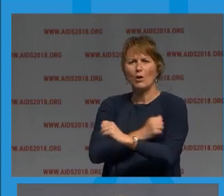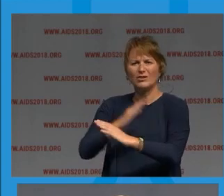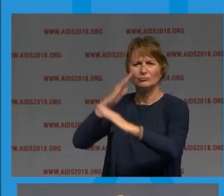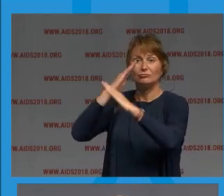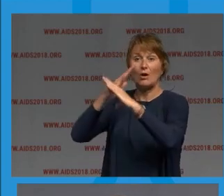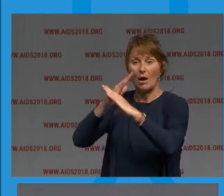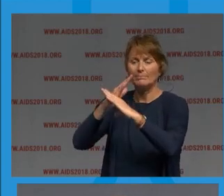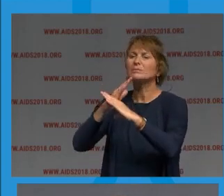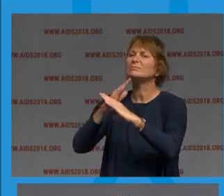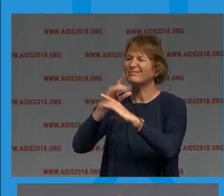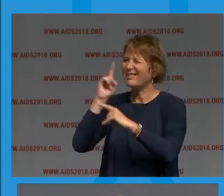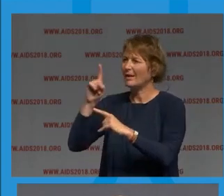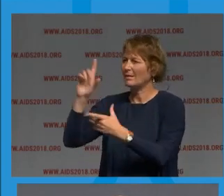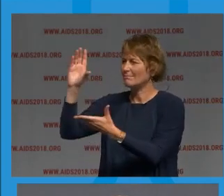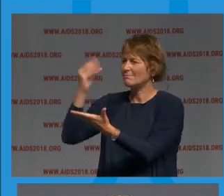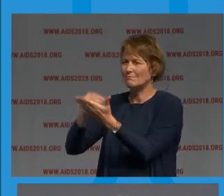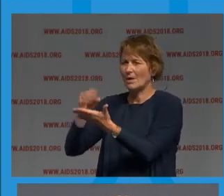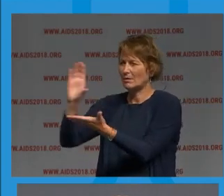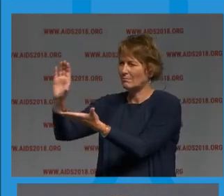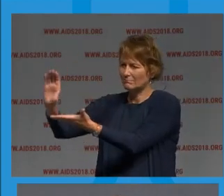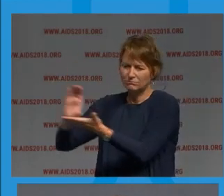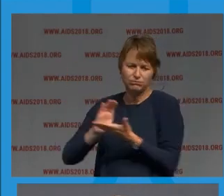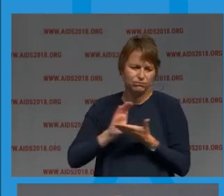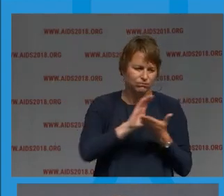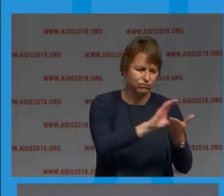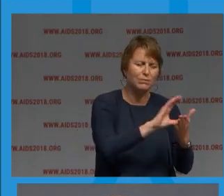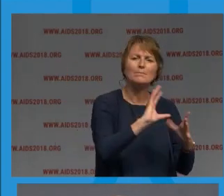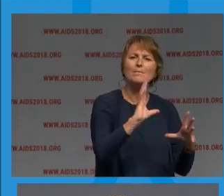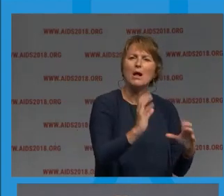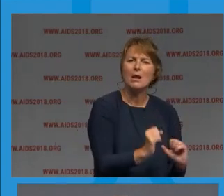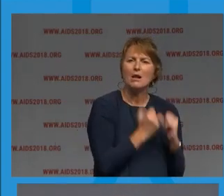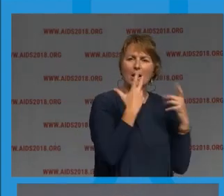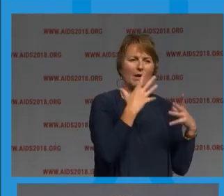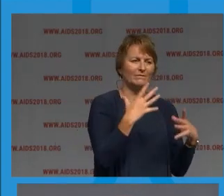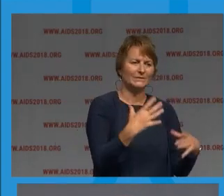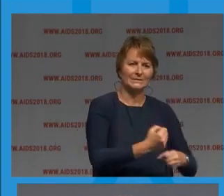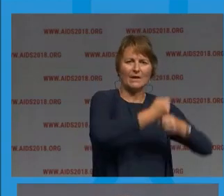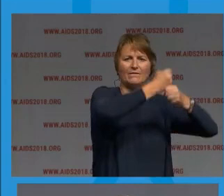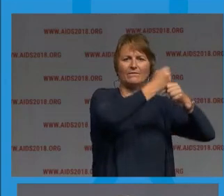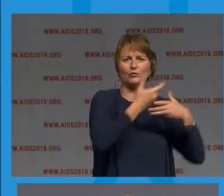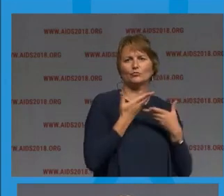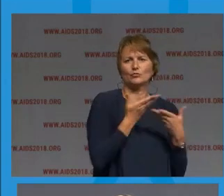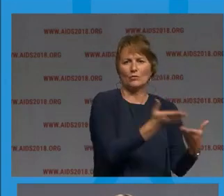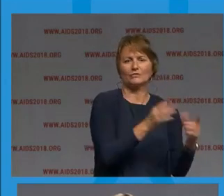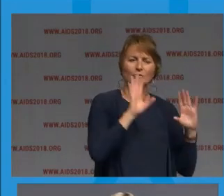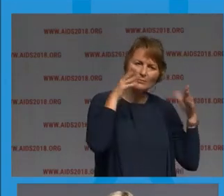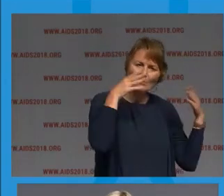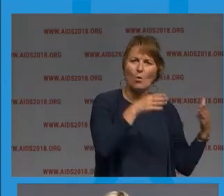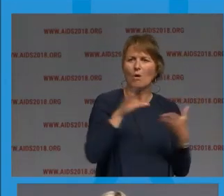reduction to reach higher coverage of life-saving services.